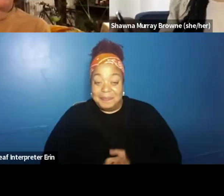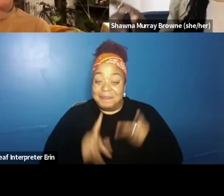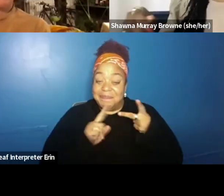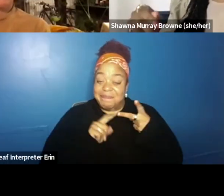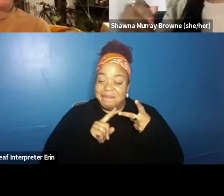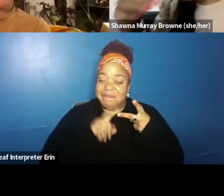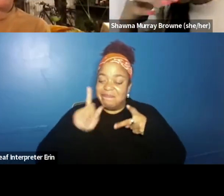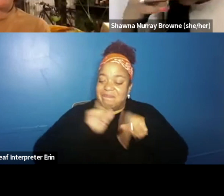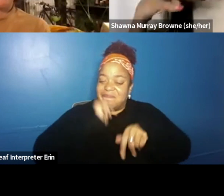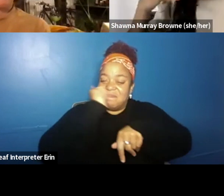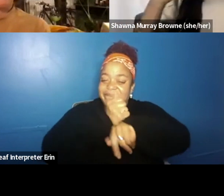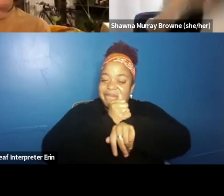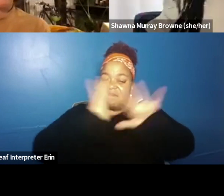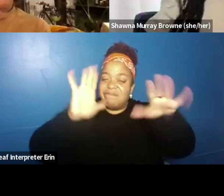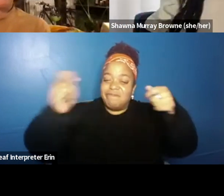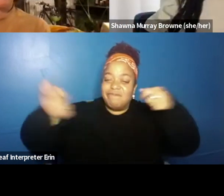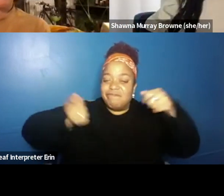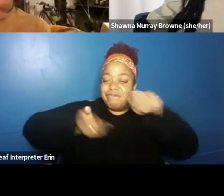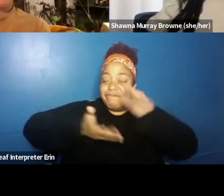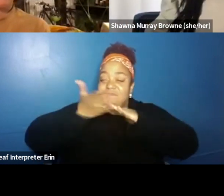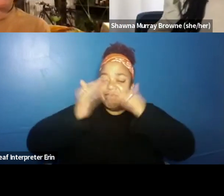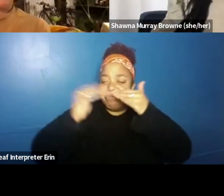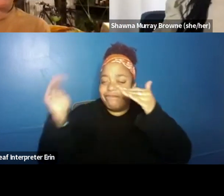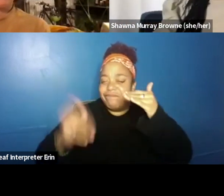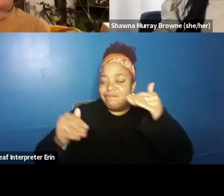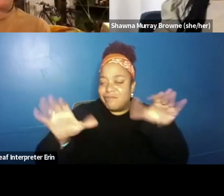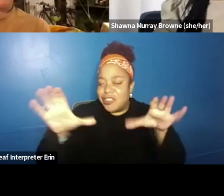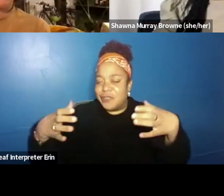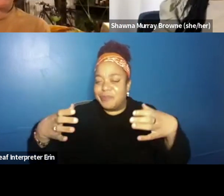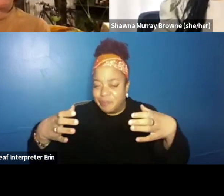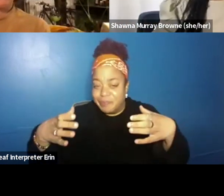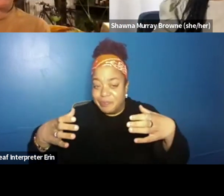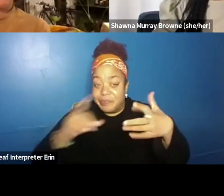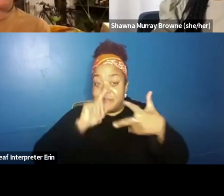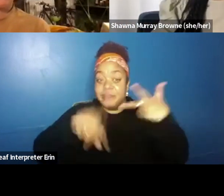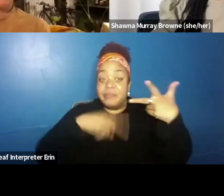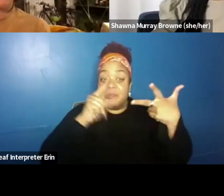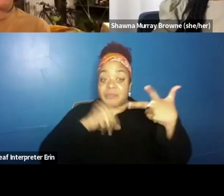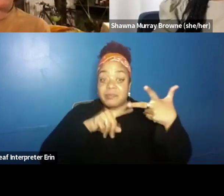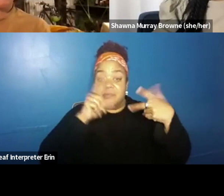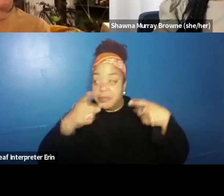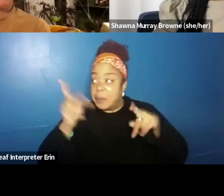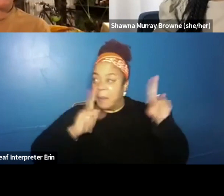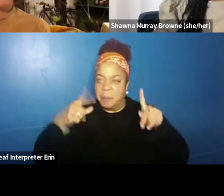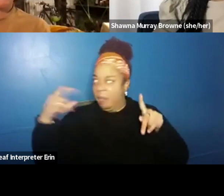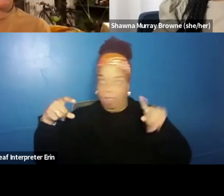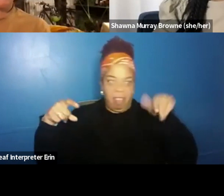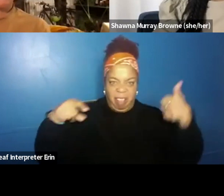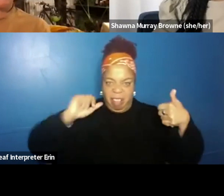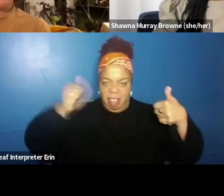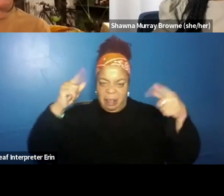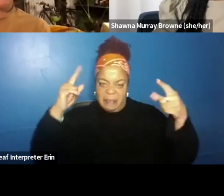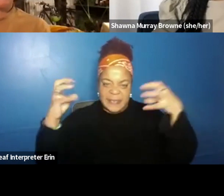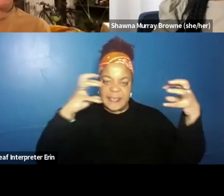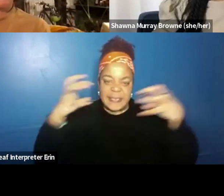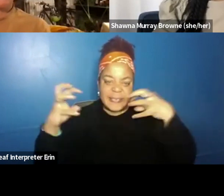Moves undetected and unnamed through and across communities, spaces, often confused